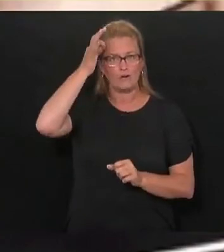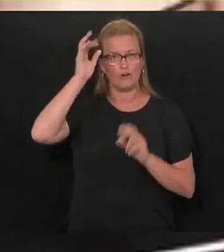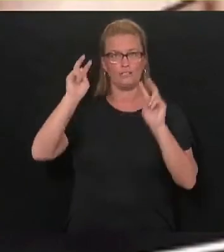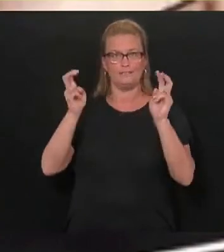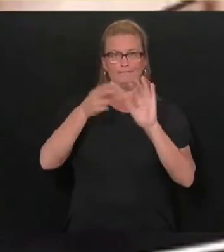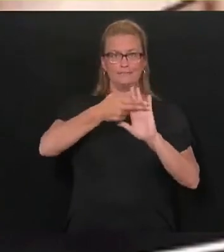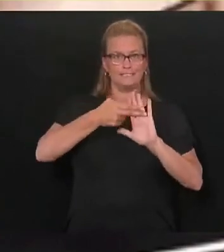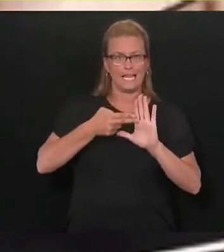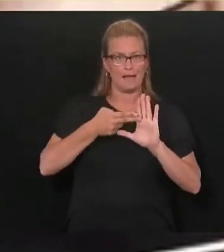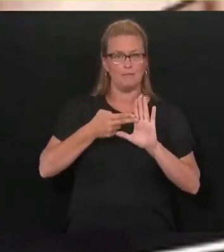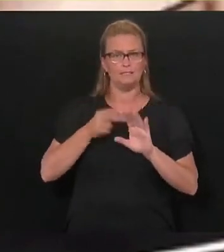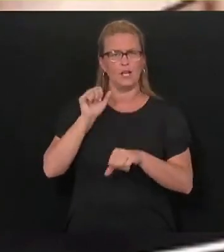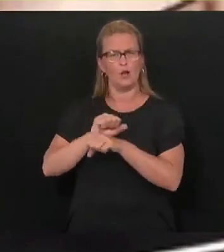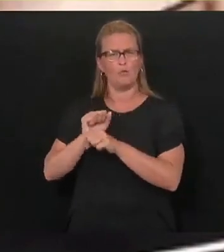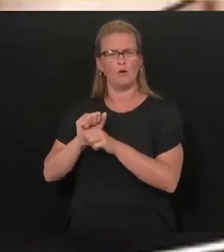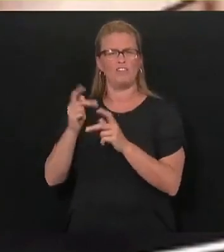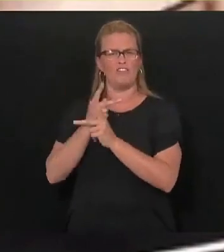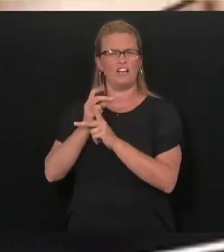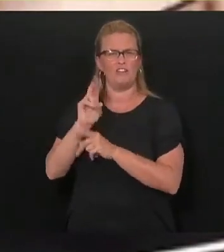address the other financial issues.